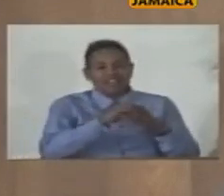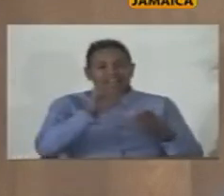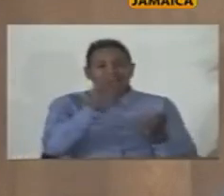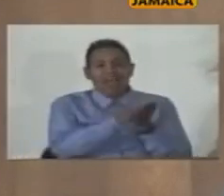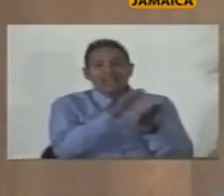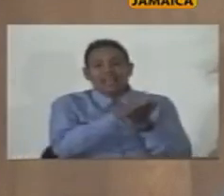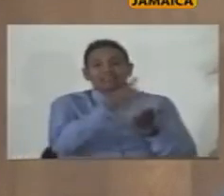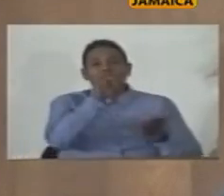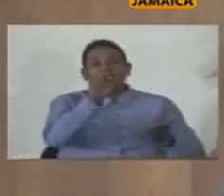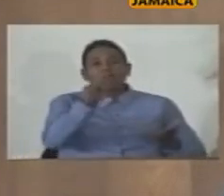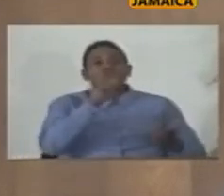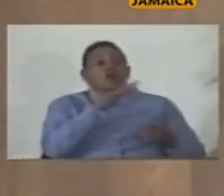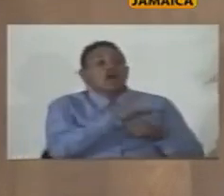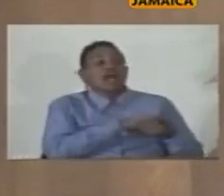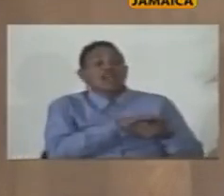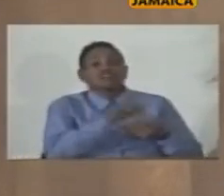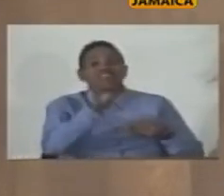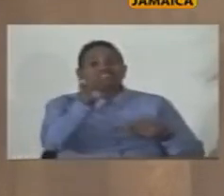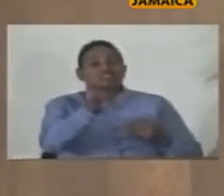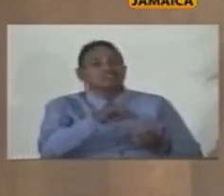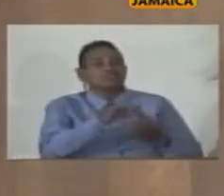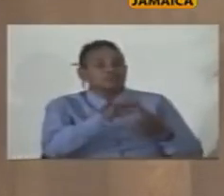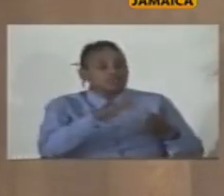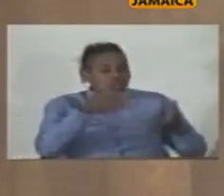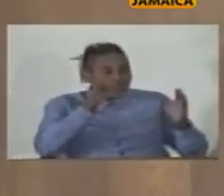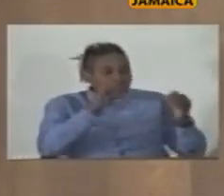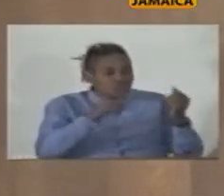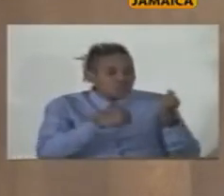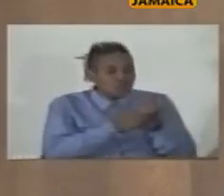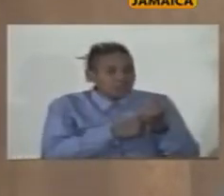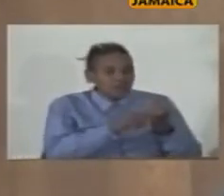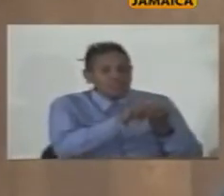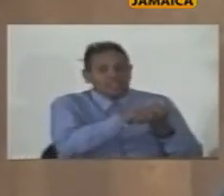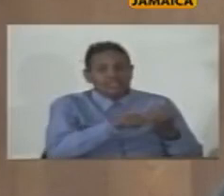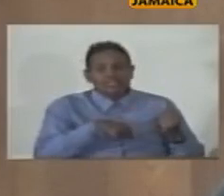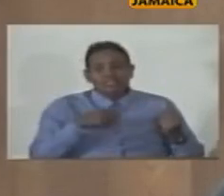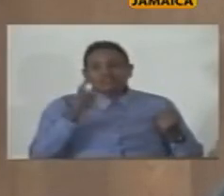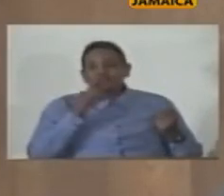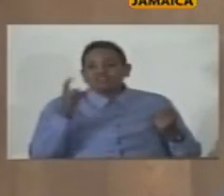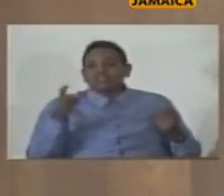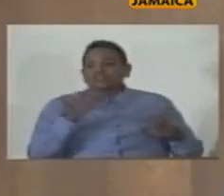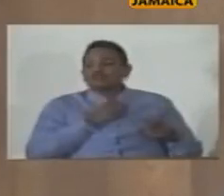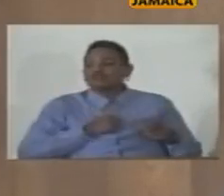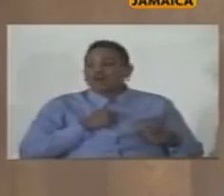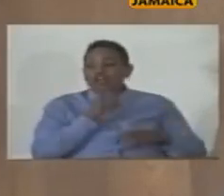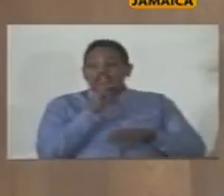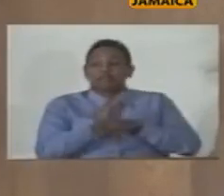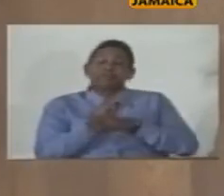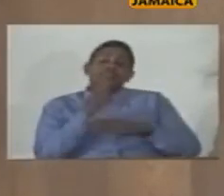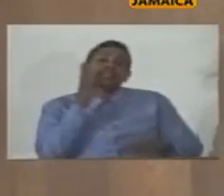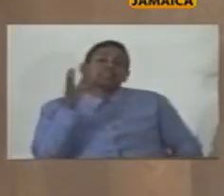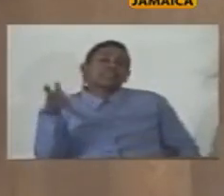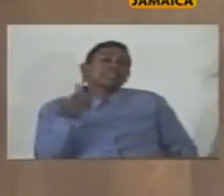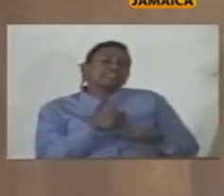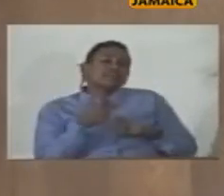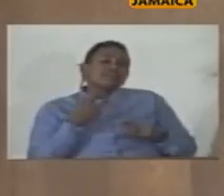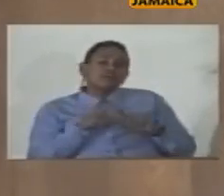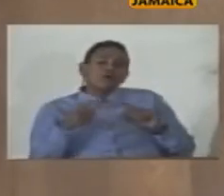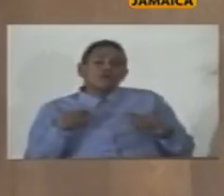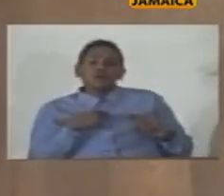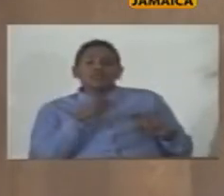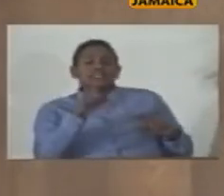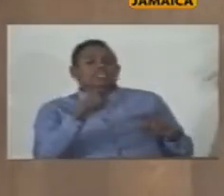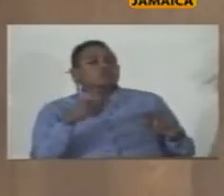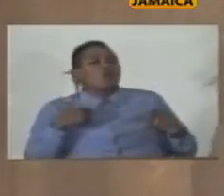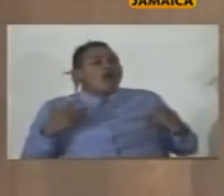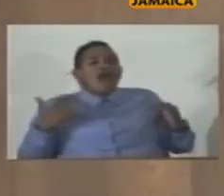are areas which need special attention. And I'm sorry that the minister is not here, but we need to have